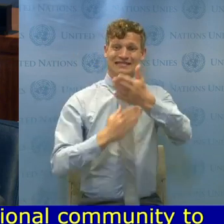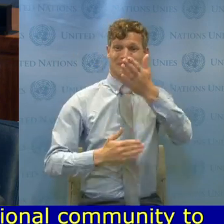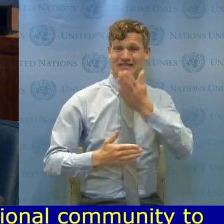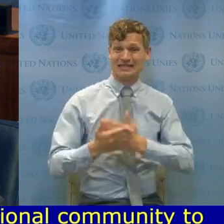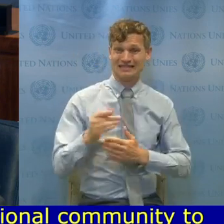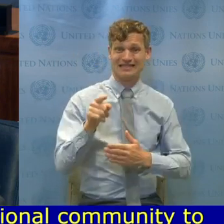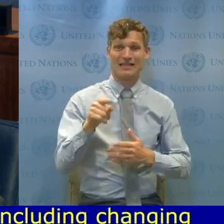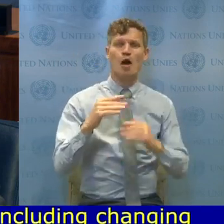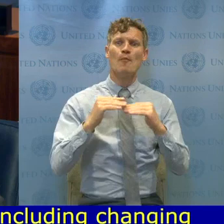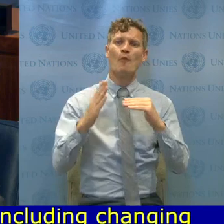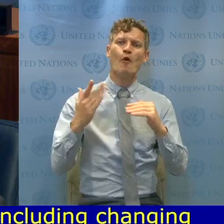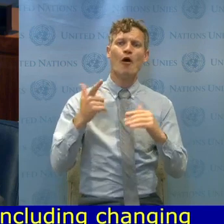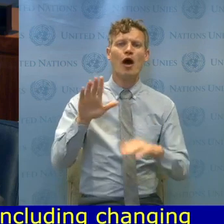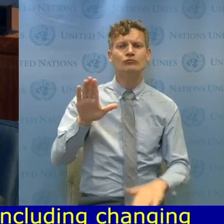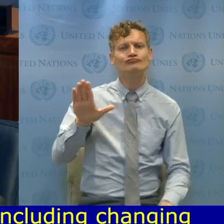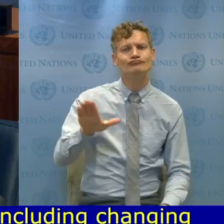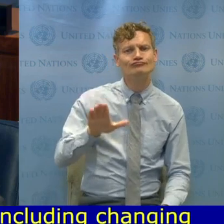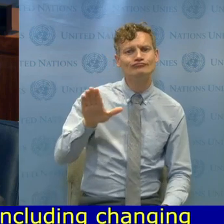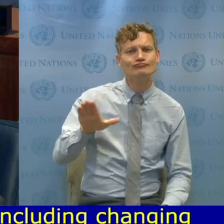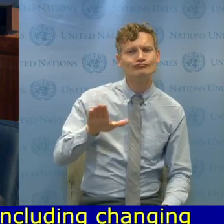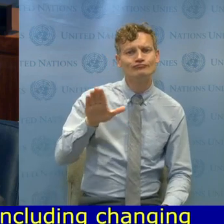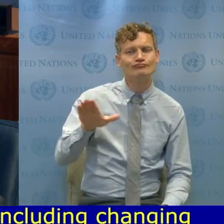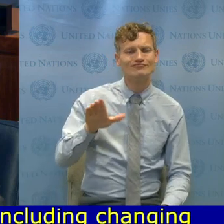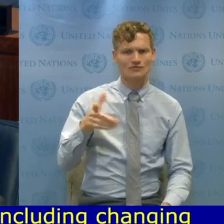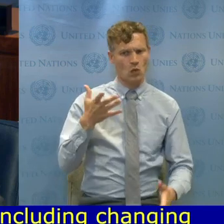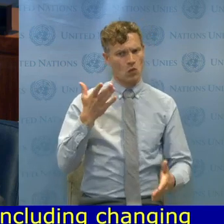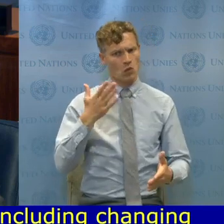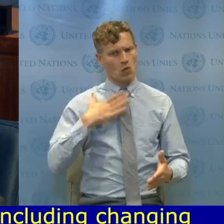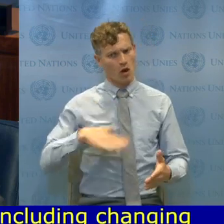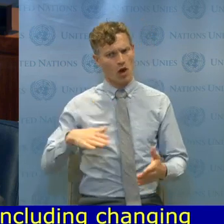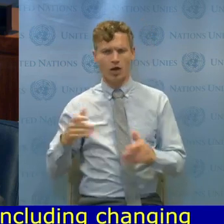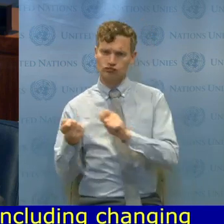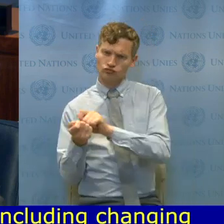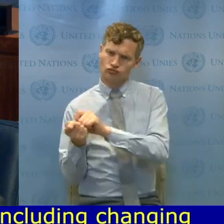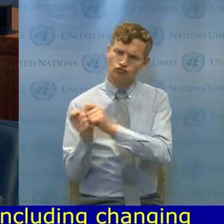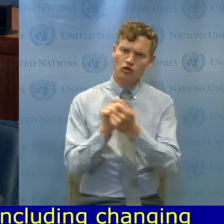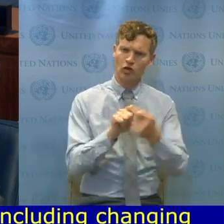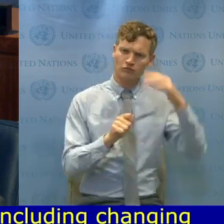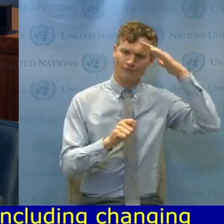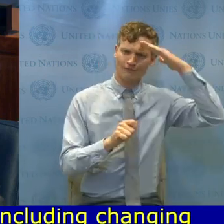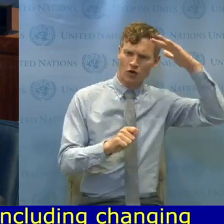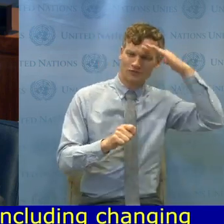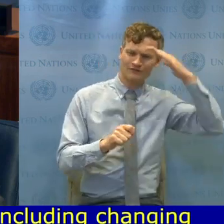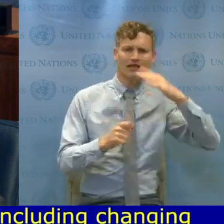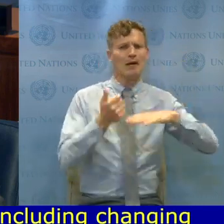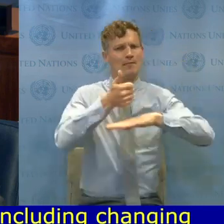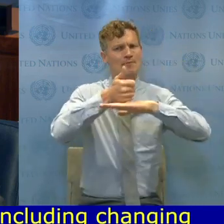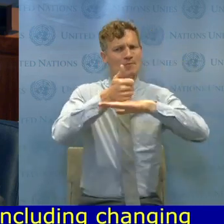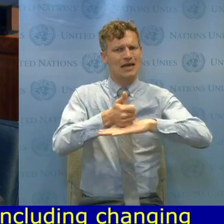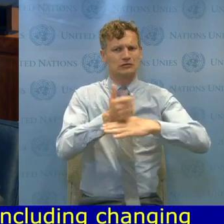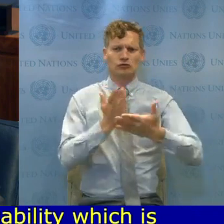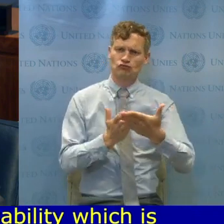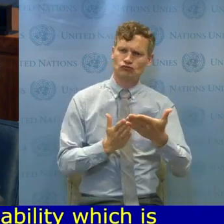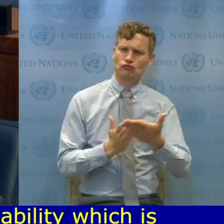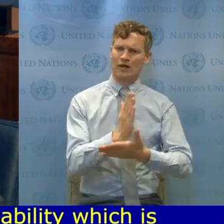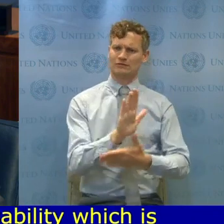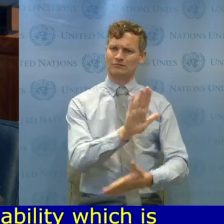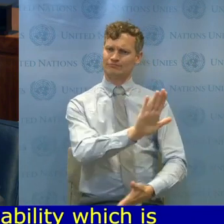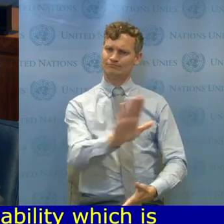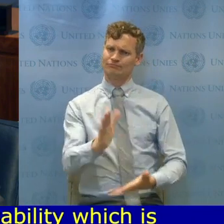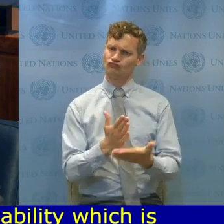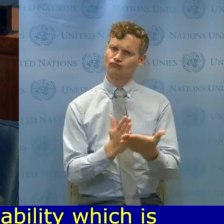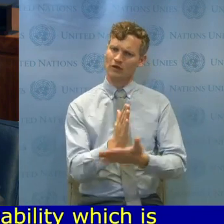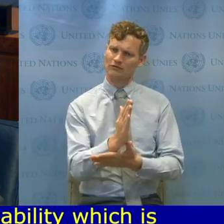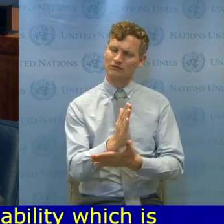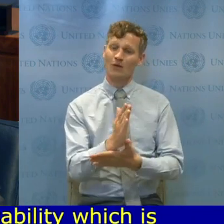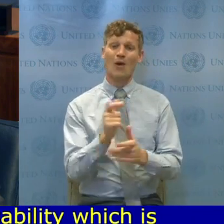a methodology based on rights. Therefore, we perceive that the concept of people with special